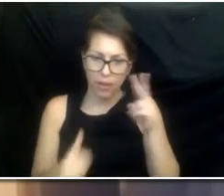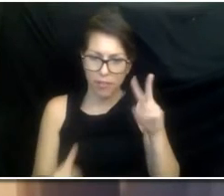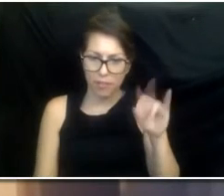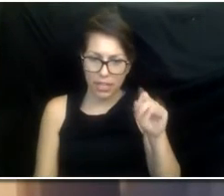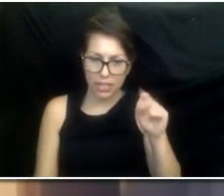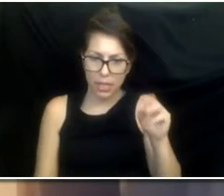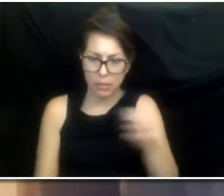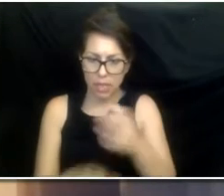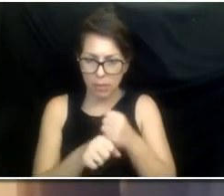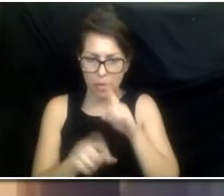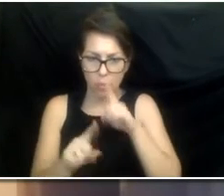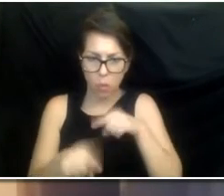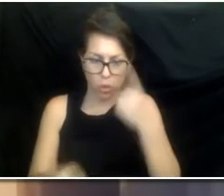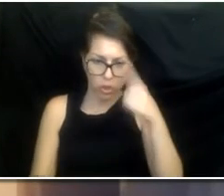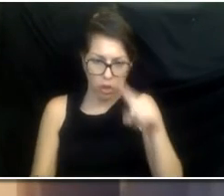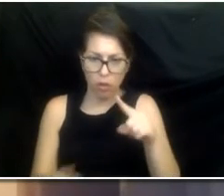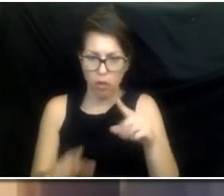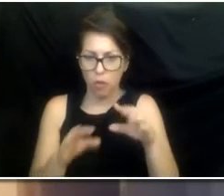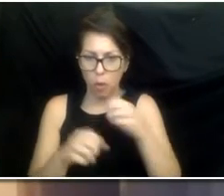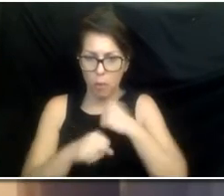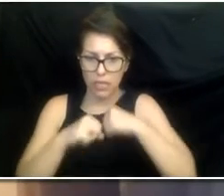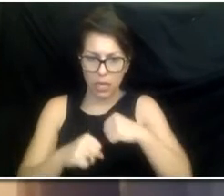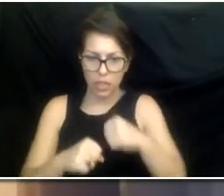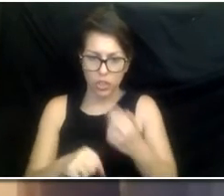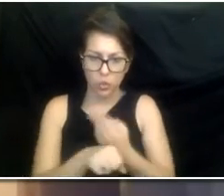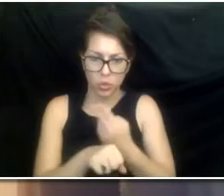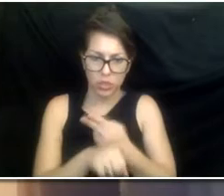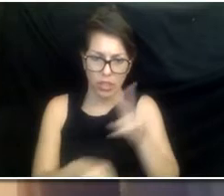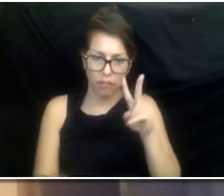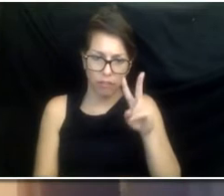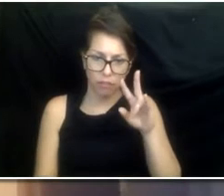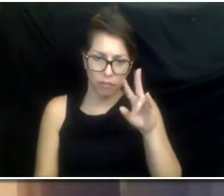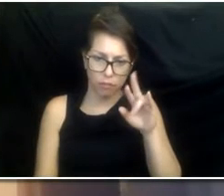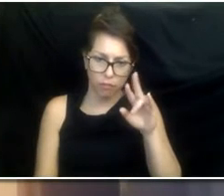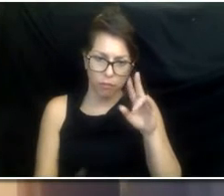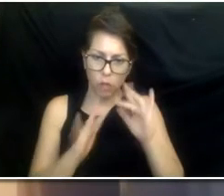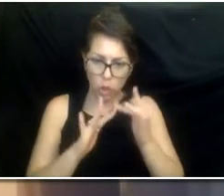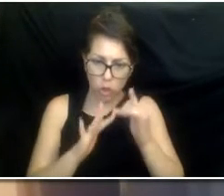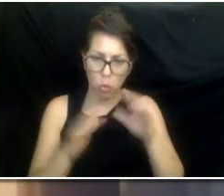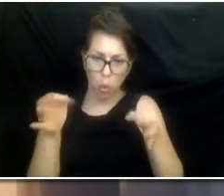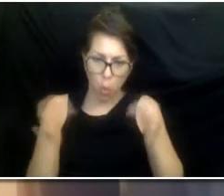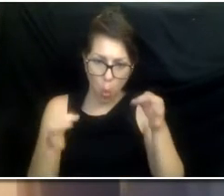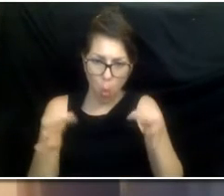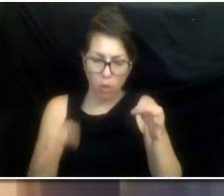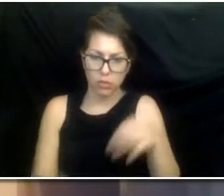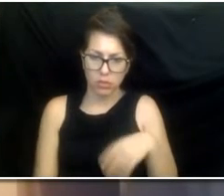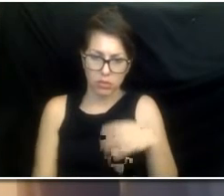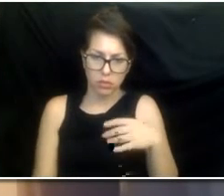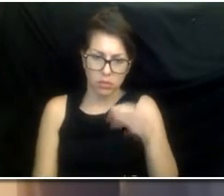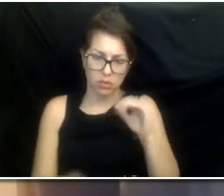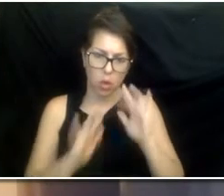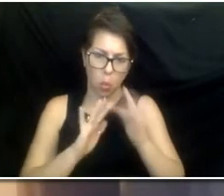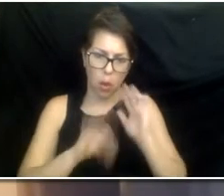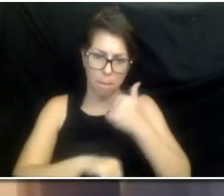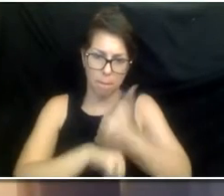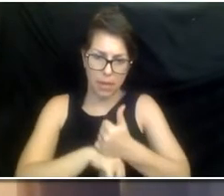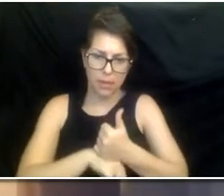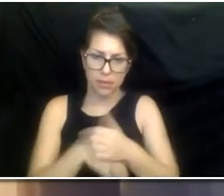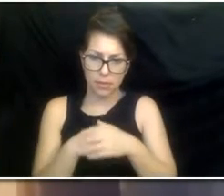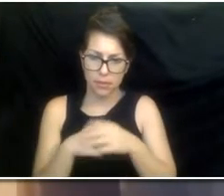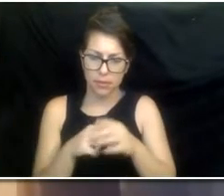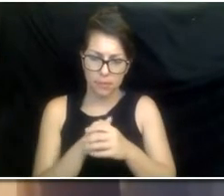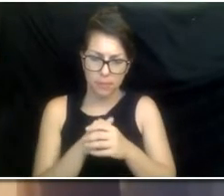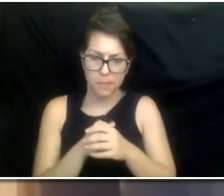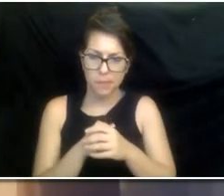funded through the city council's Dove initiative to make sure appropriate services are available to New York's diverse cultural communities understanding the